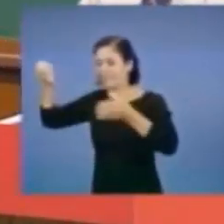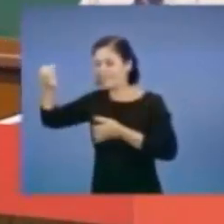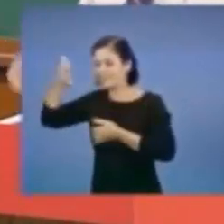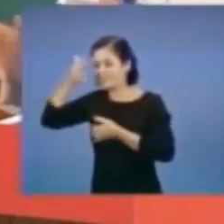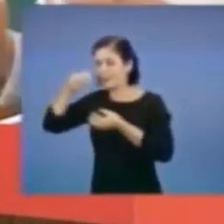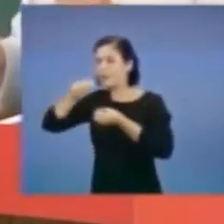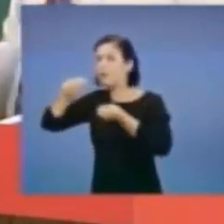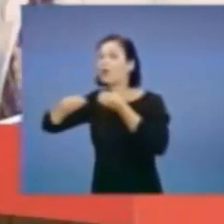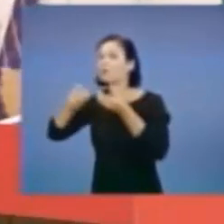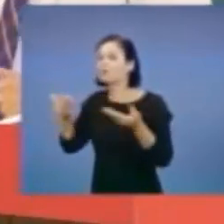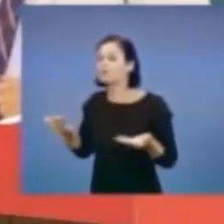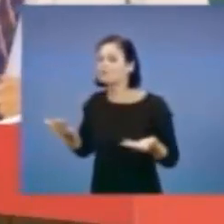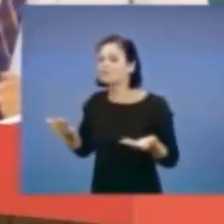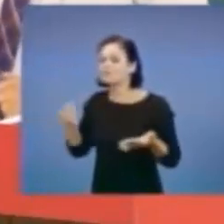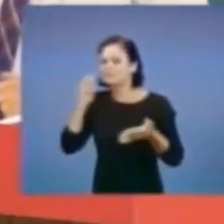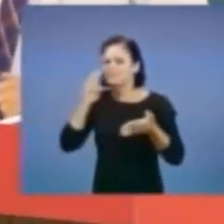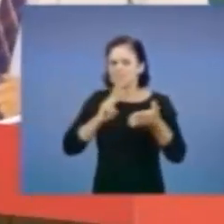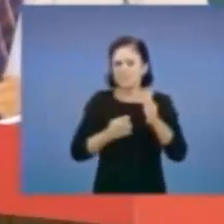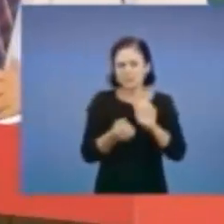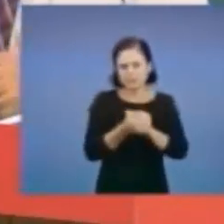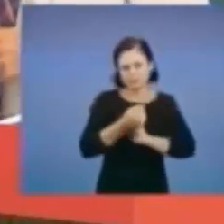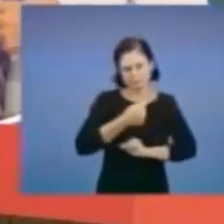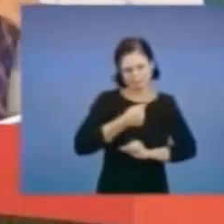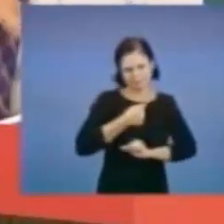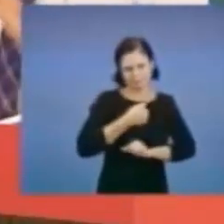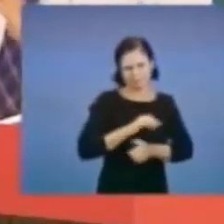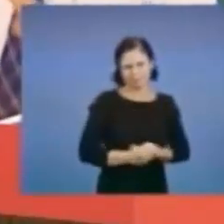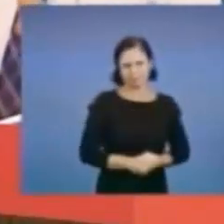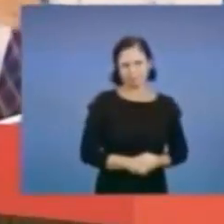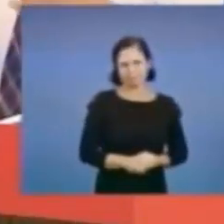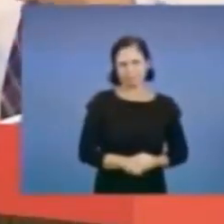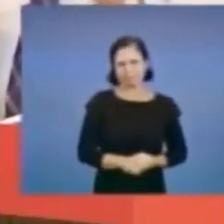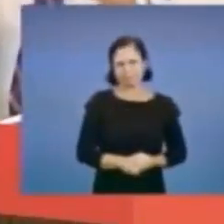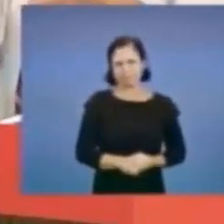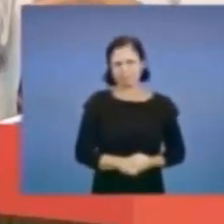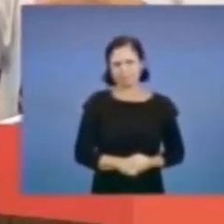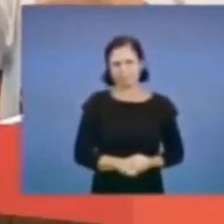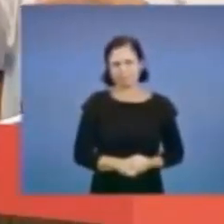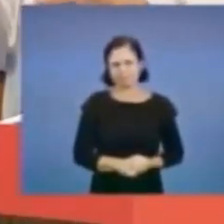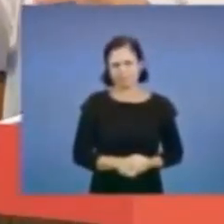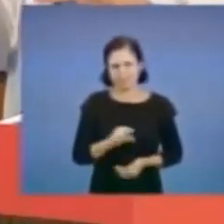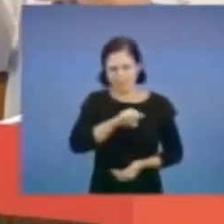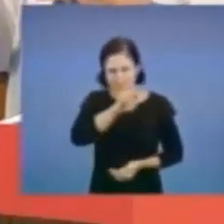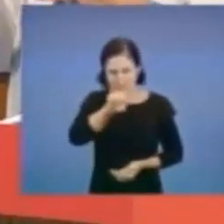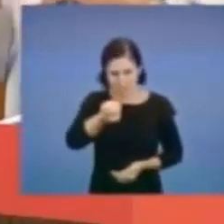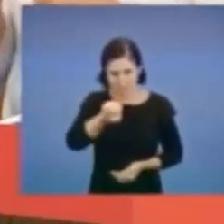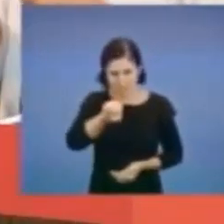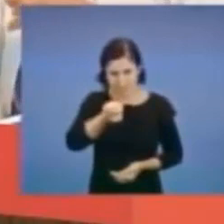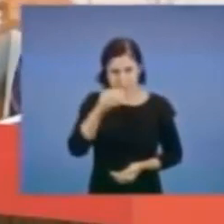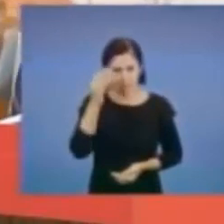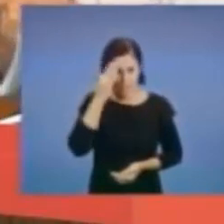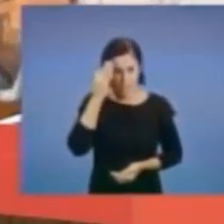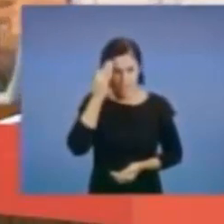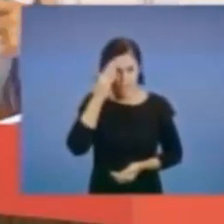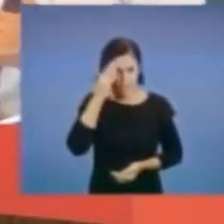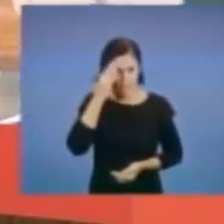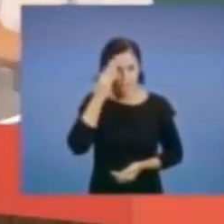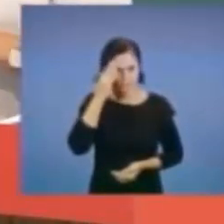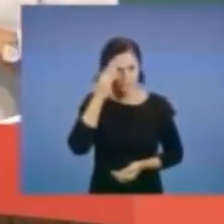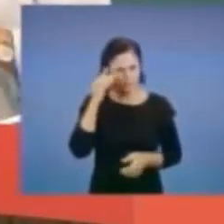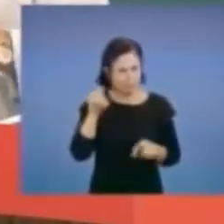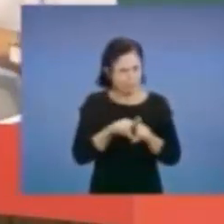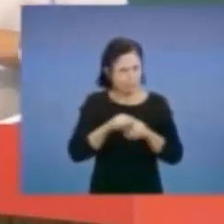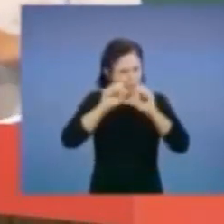Verse 39, how Jesus reveals. Let's read. So, you brethren, I want to see the discerning of